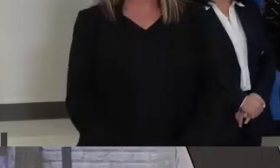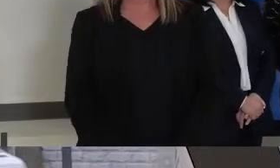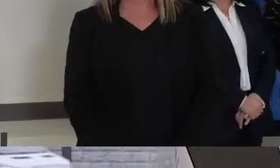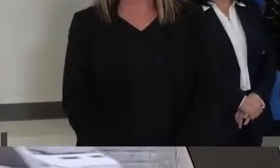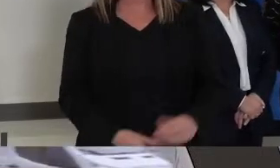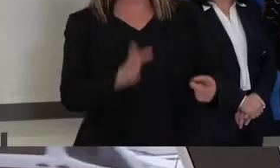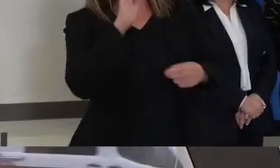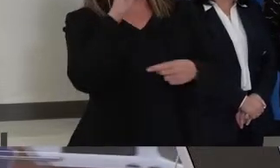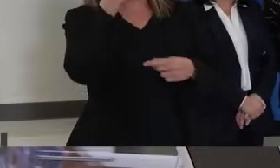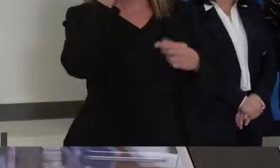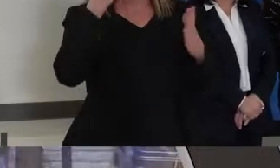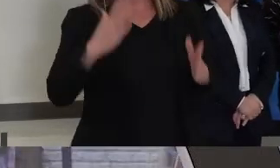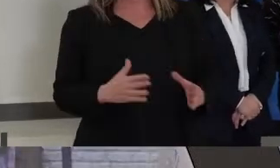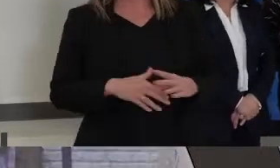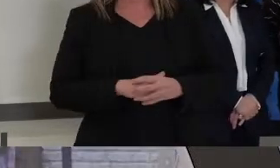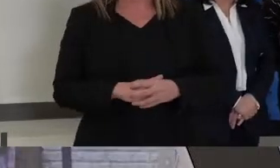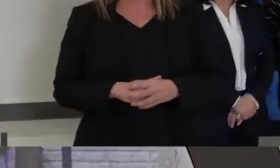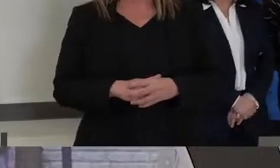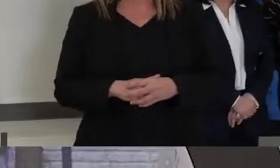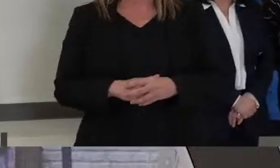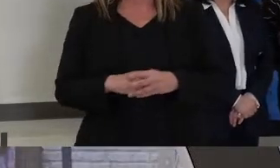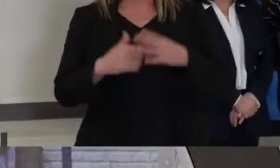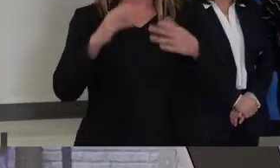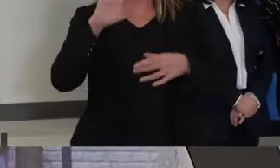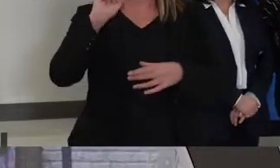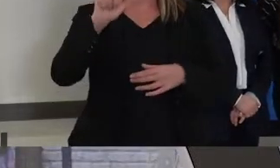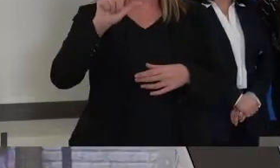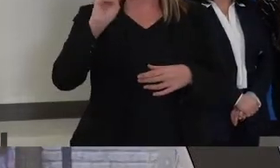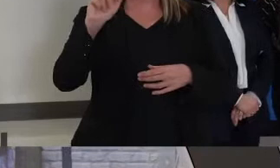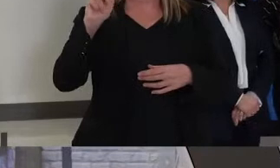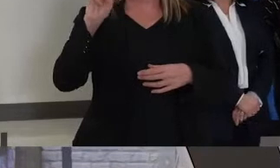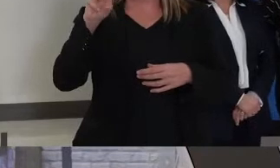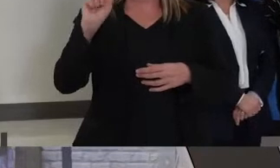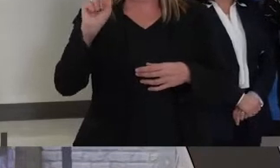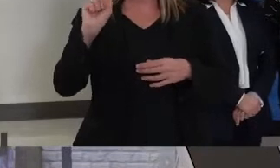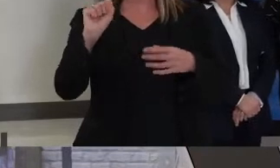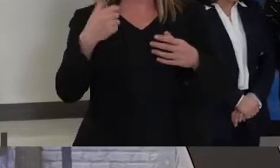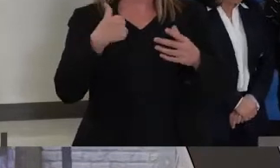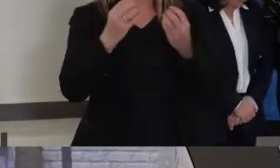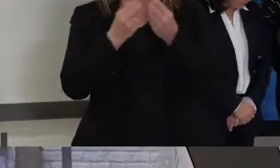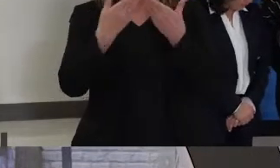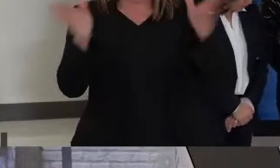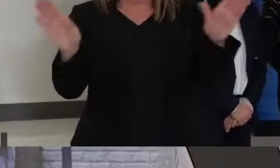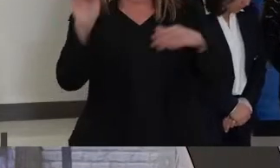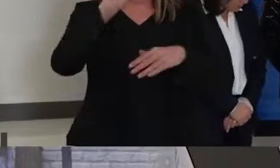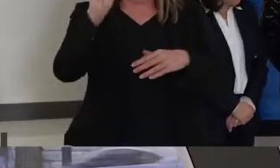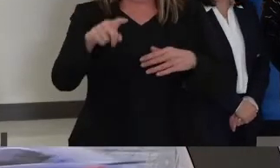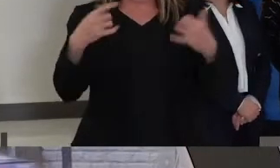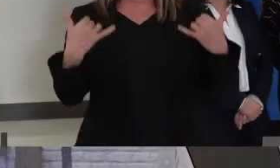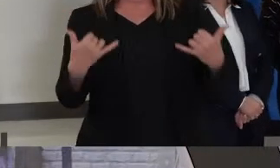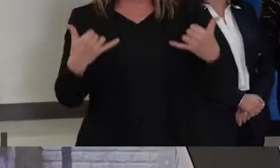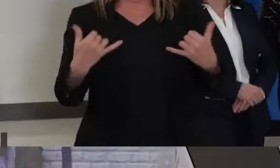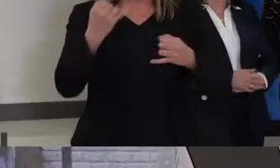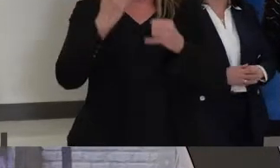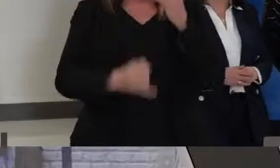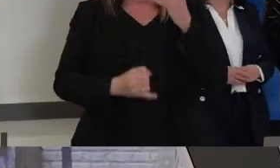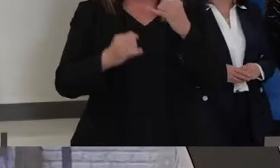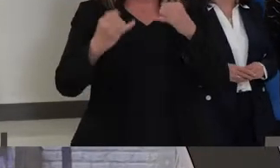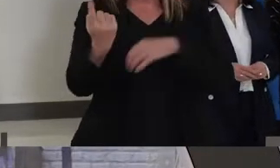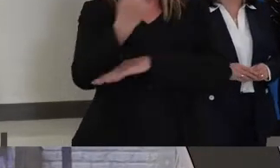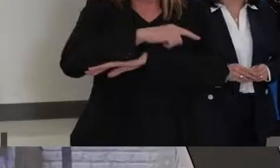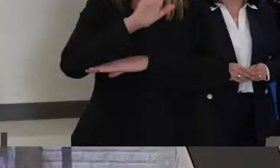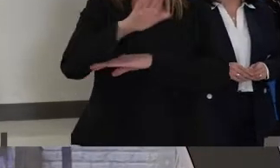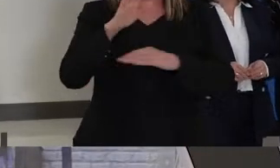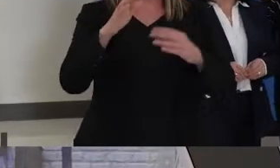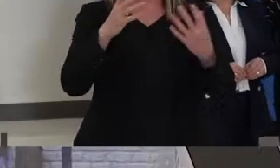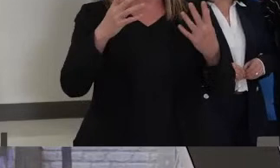Hi, Governor Newsom. I'm Samia Kamal with Cal Matters. I have a bit of a more general question. Today is the last day of your State of the State